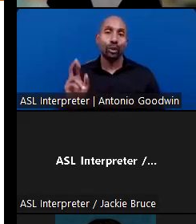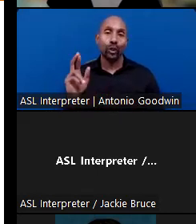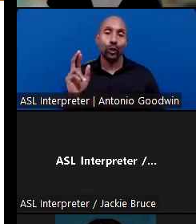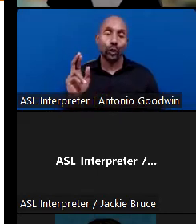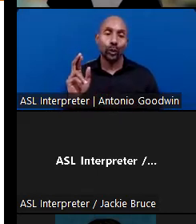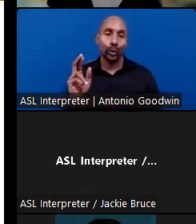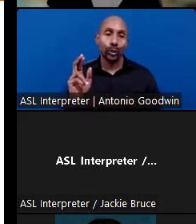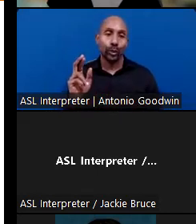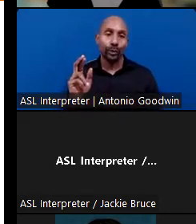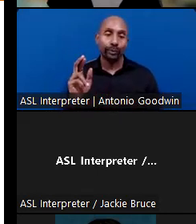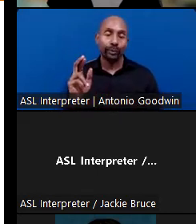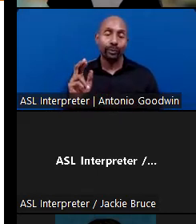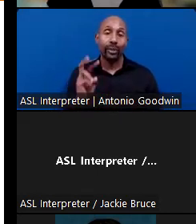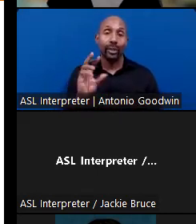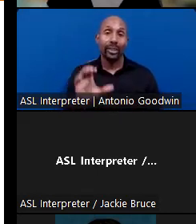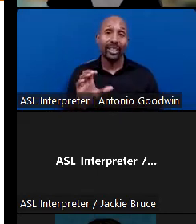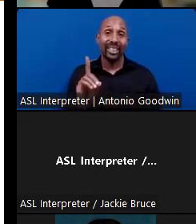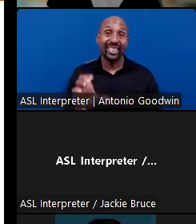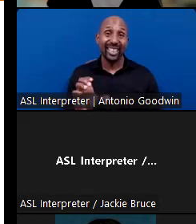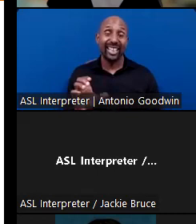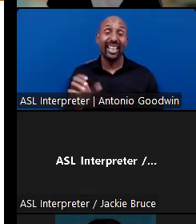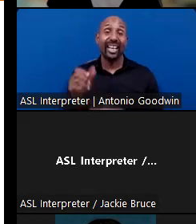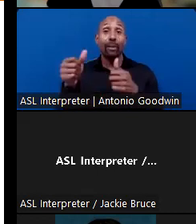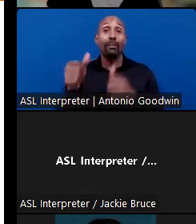their site is specifically